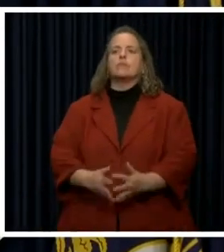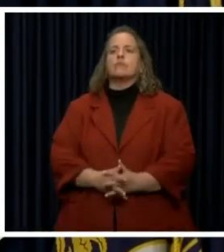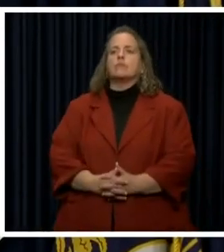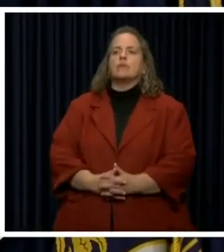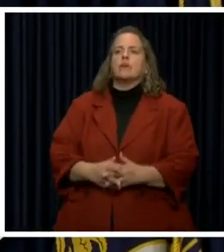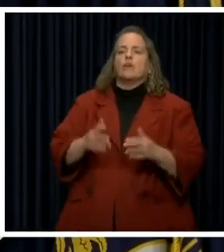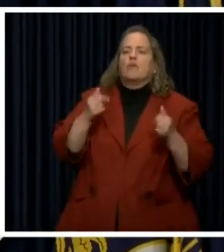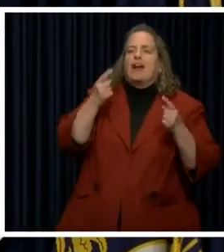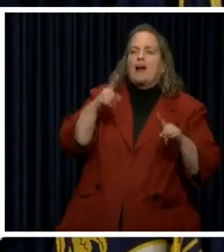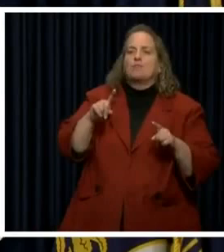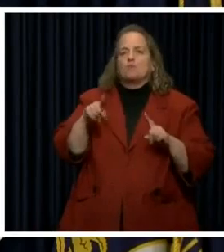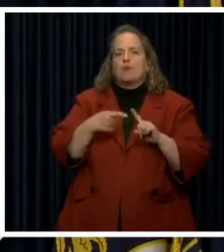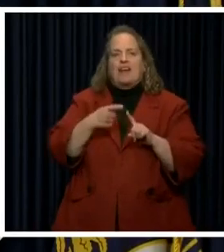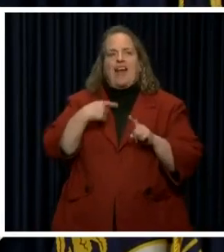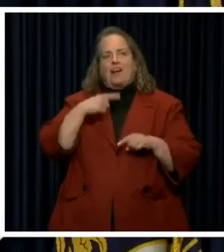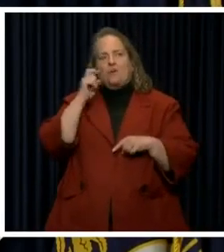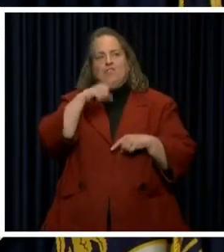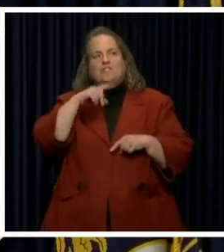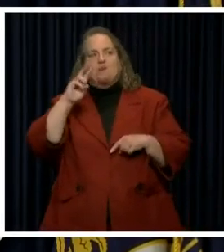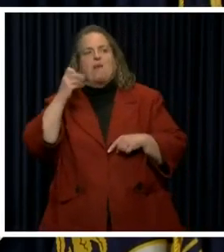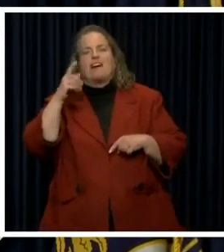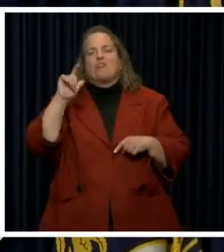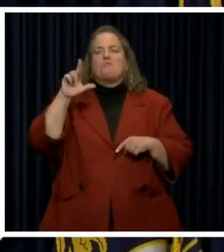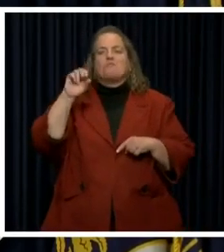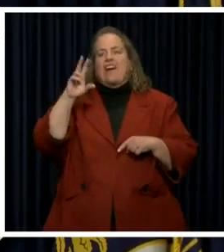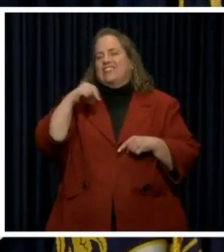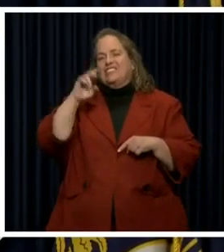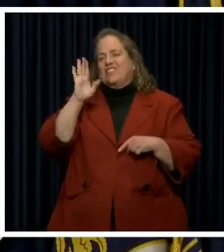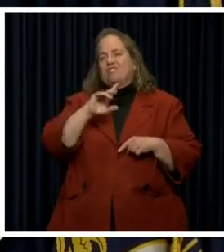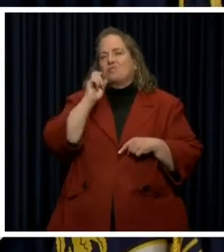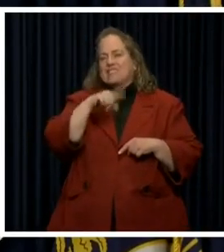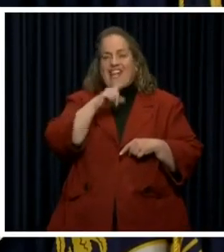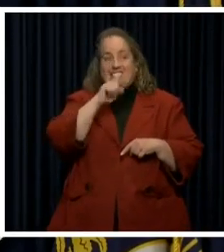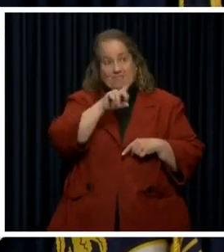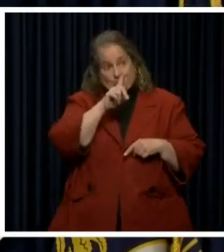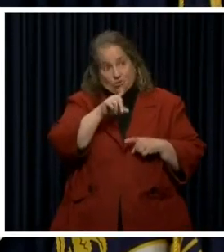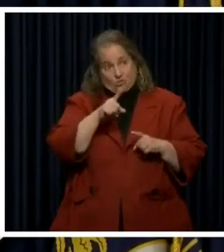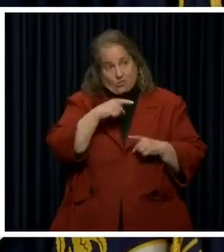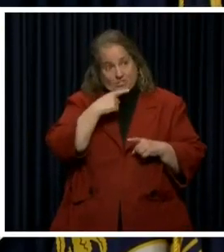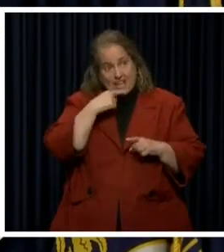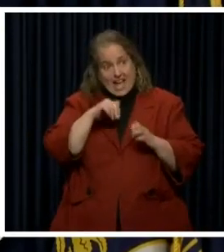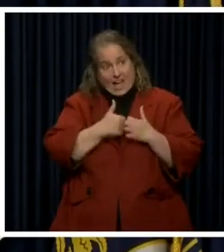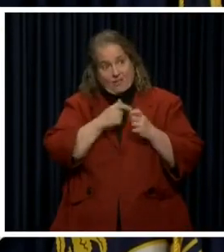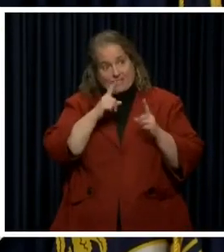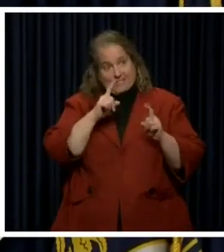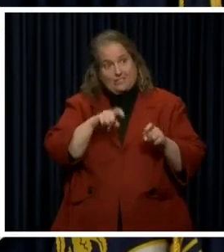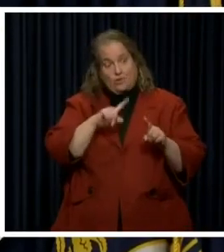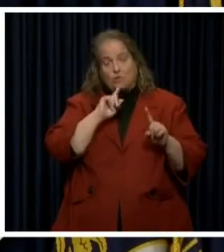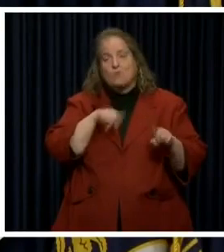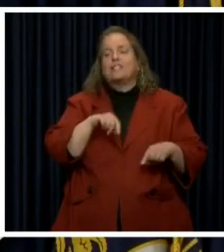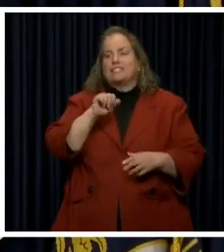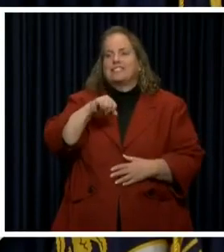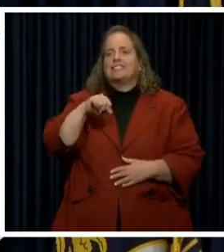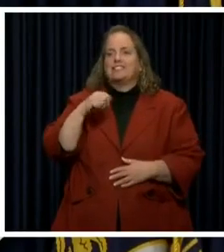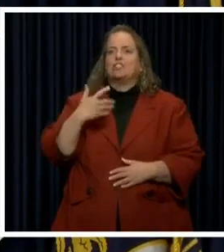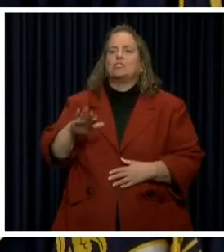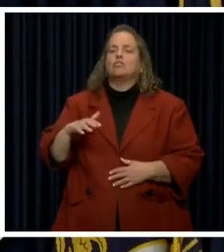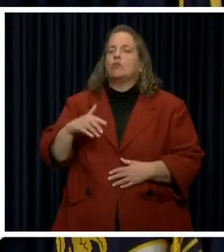This is what happens when I question Michael Brown. I should never do it. I do. I mean, we get sent